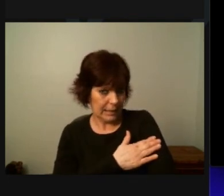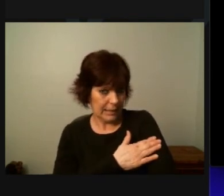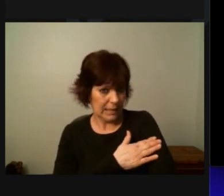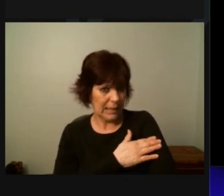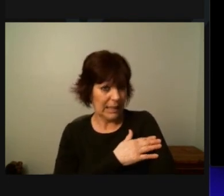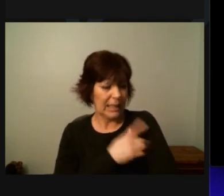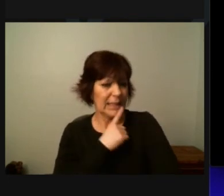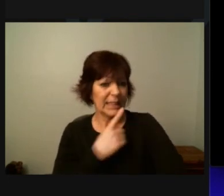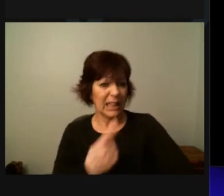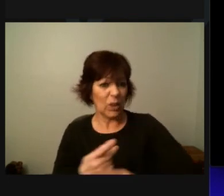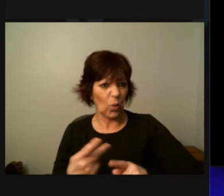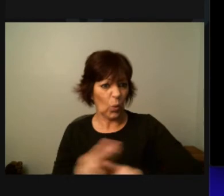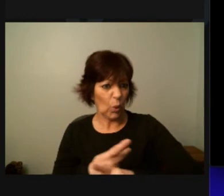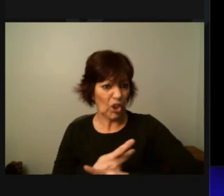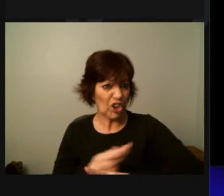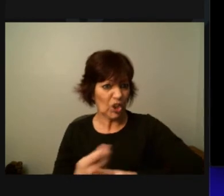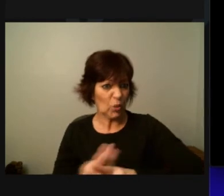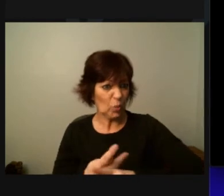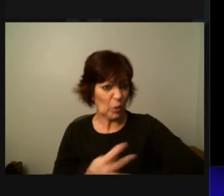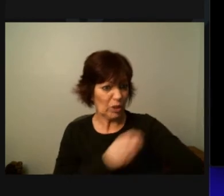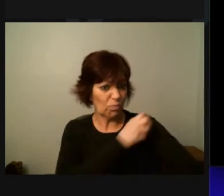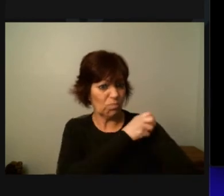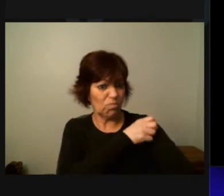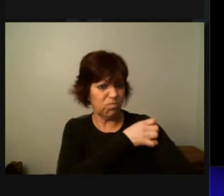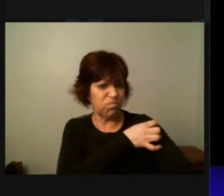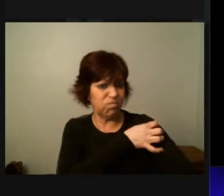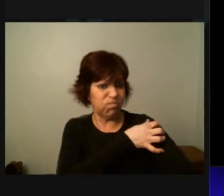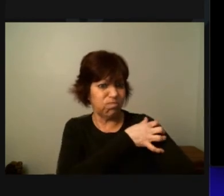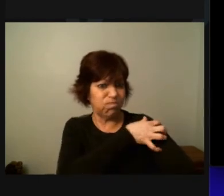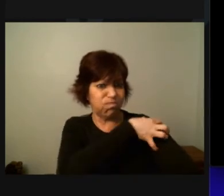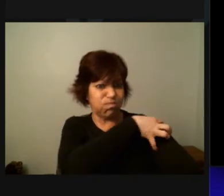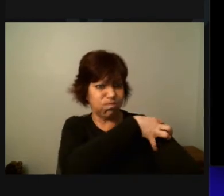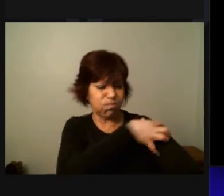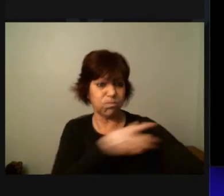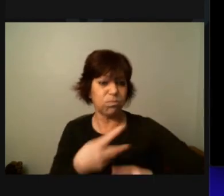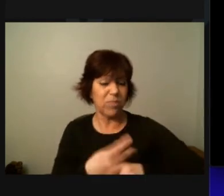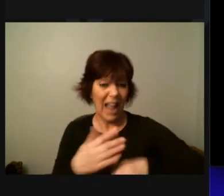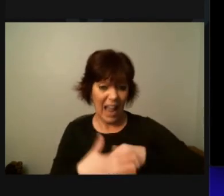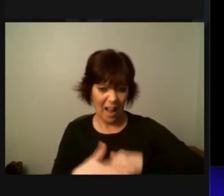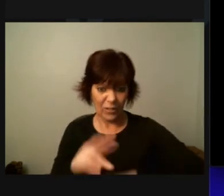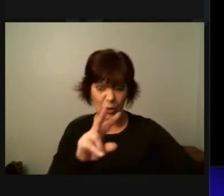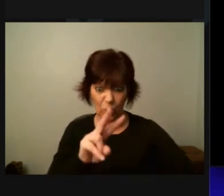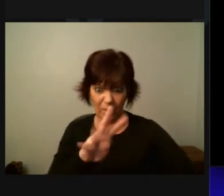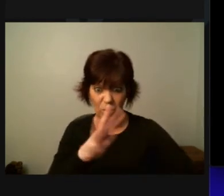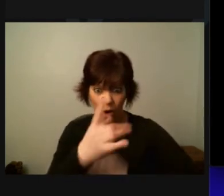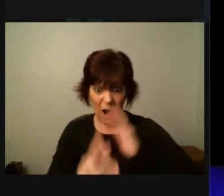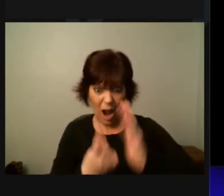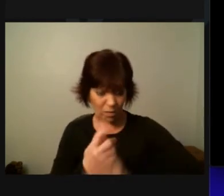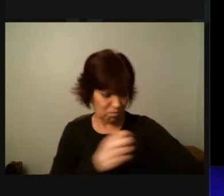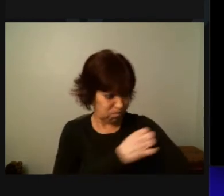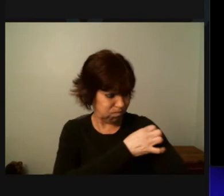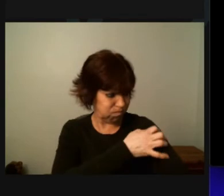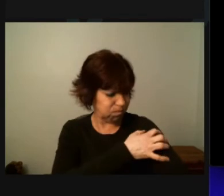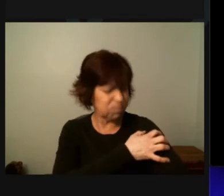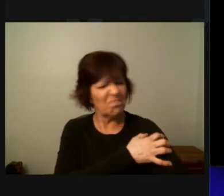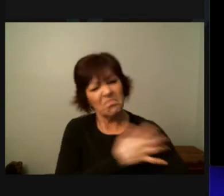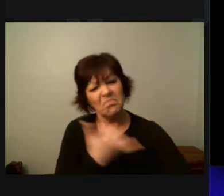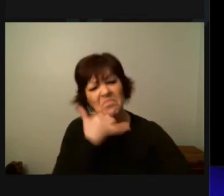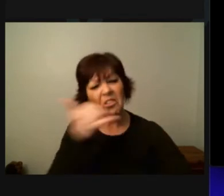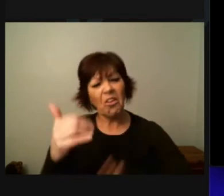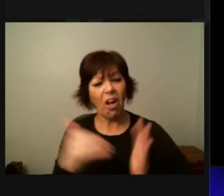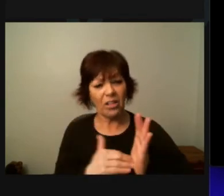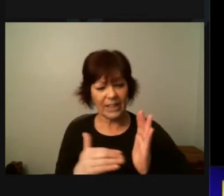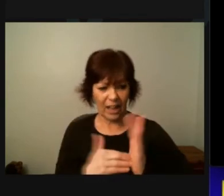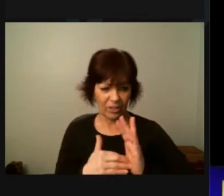starts to increase significantly after 24 hours, you might want to give your healthcare provider